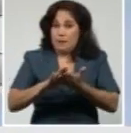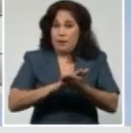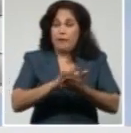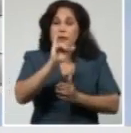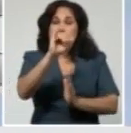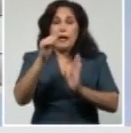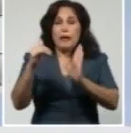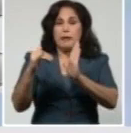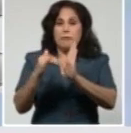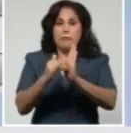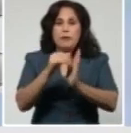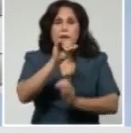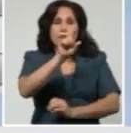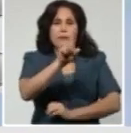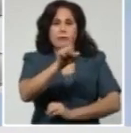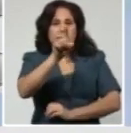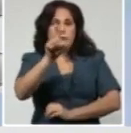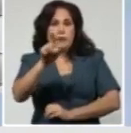began to